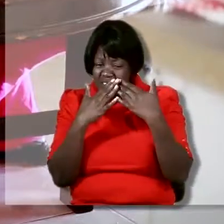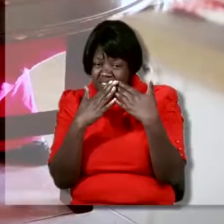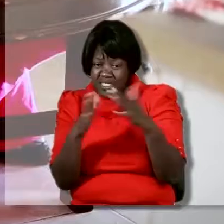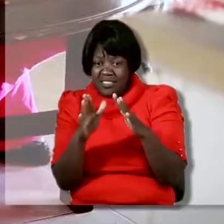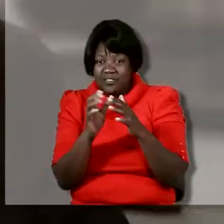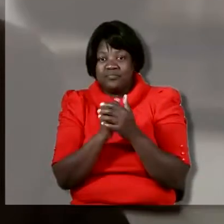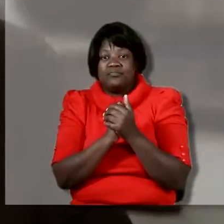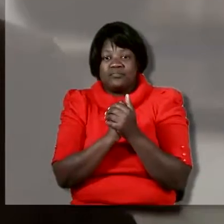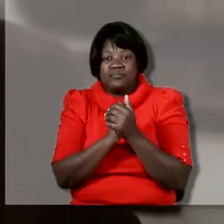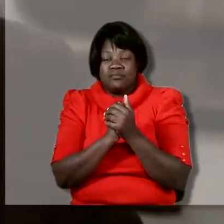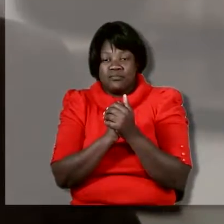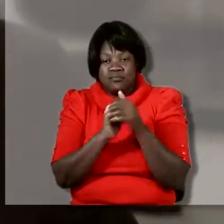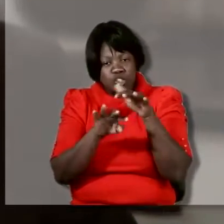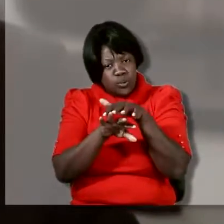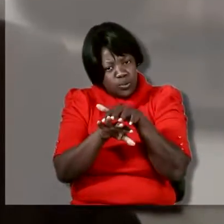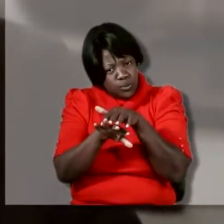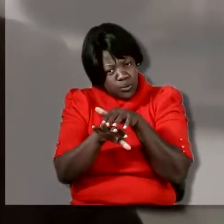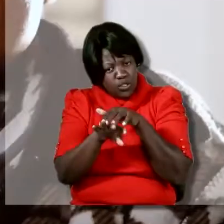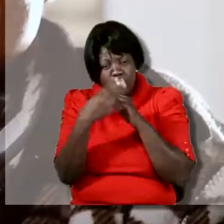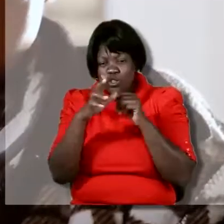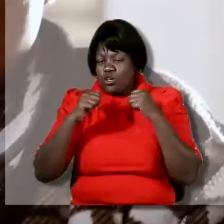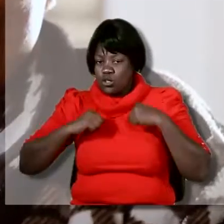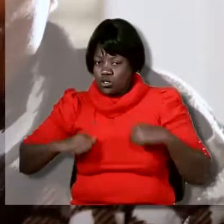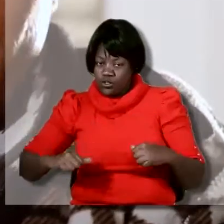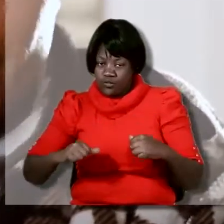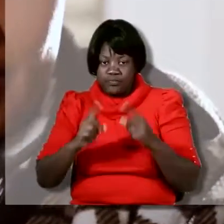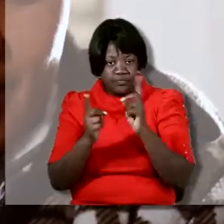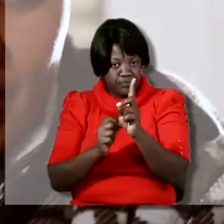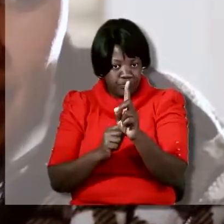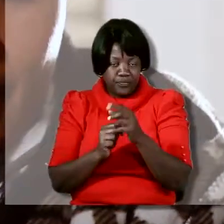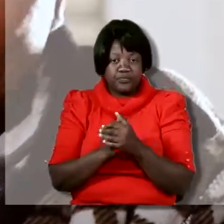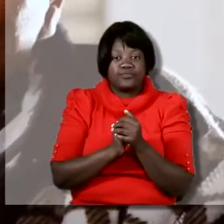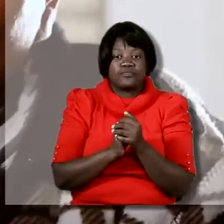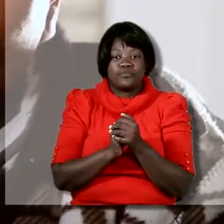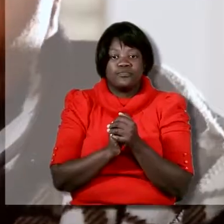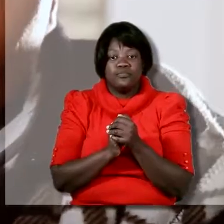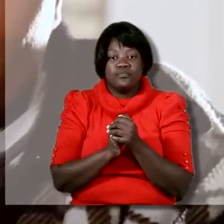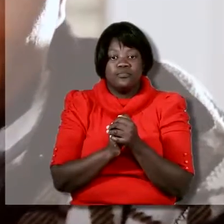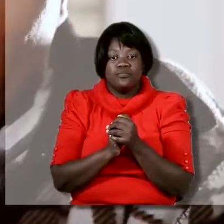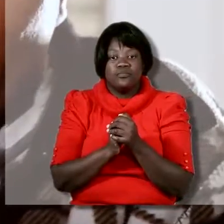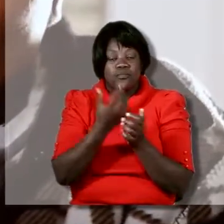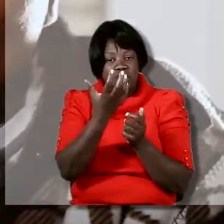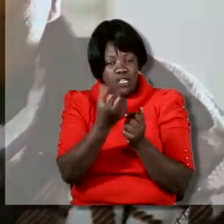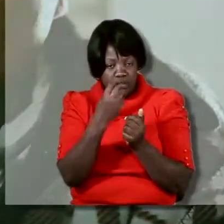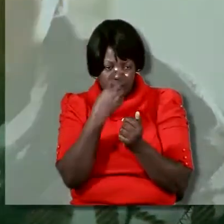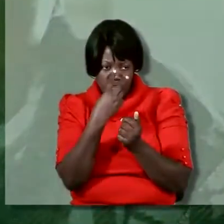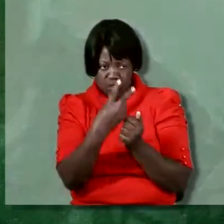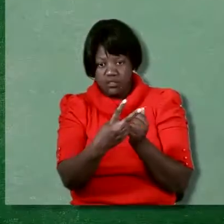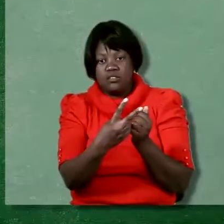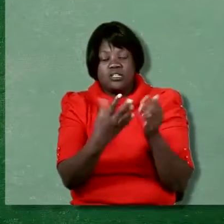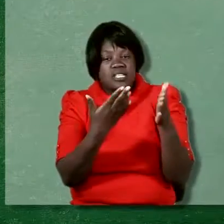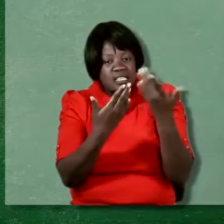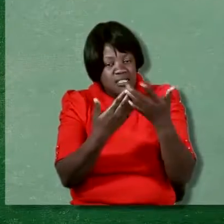don't relax yet, okay? So we have seen that the simple present is used